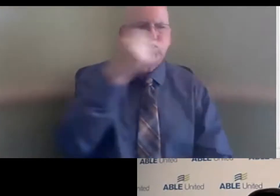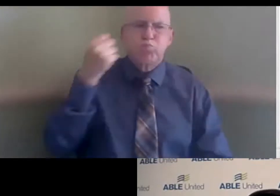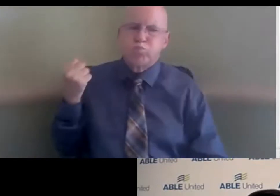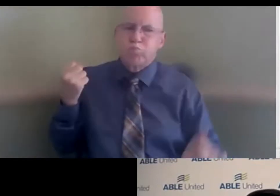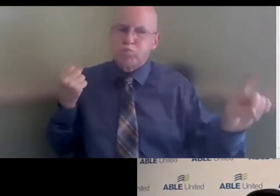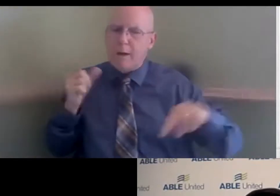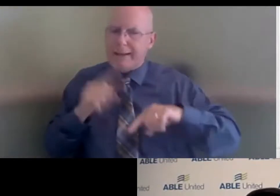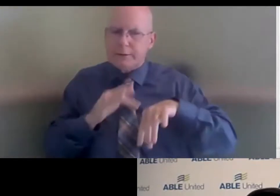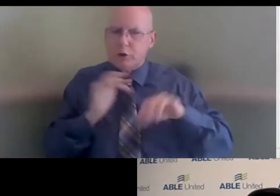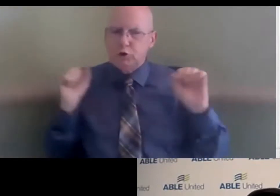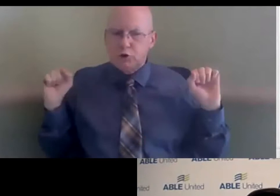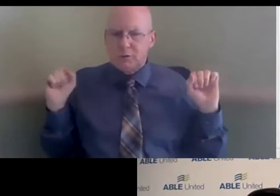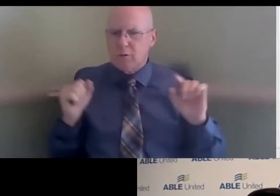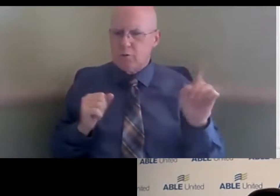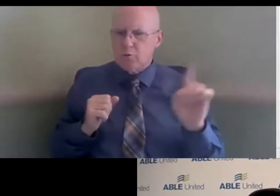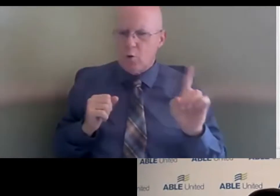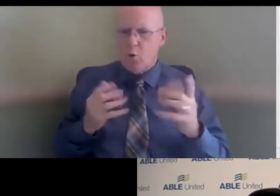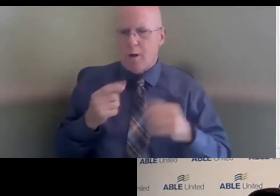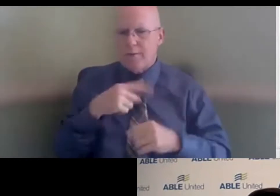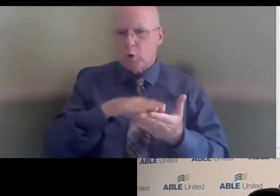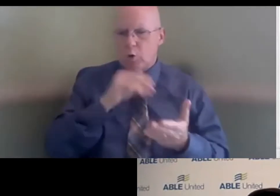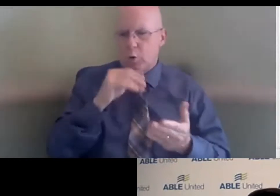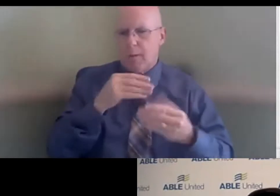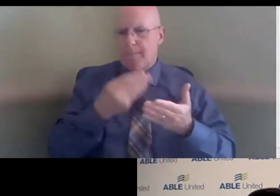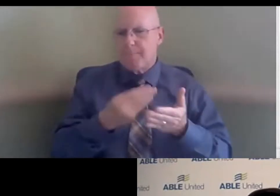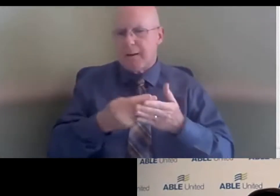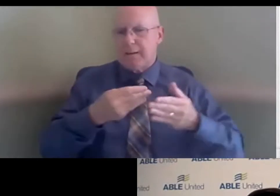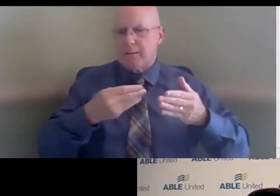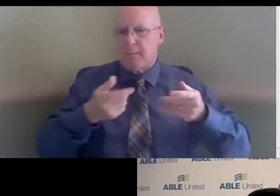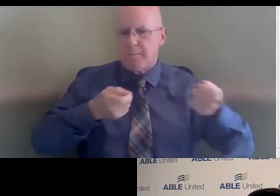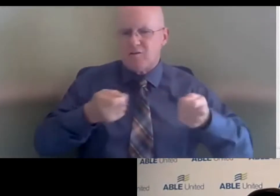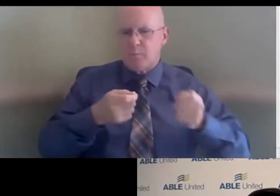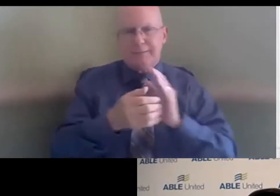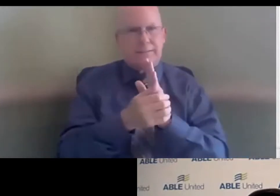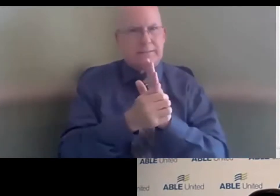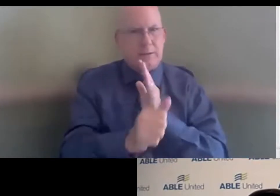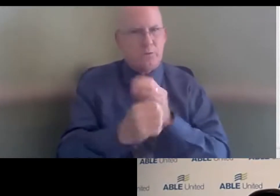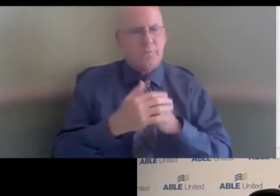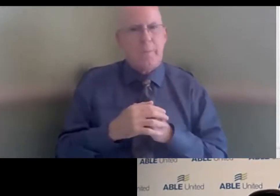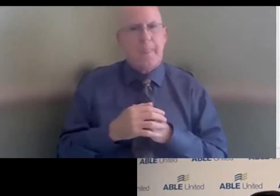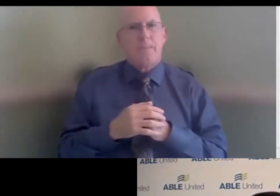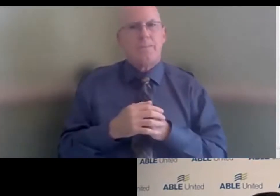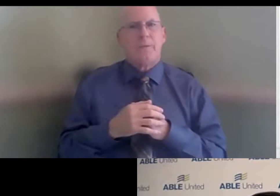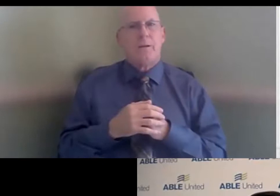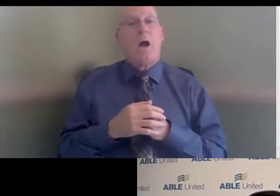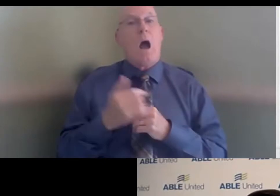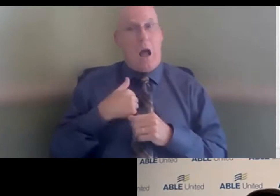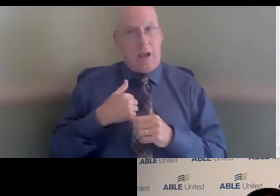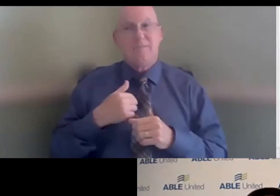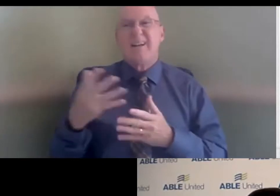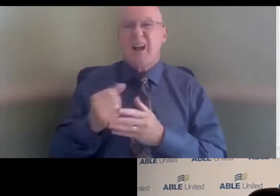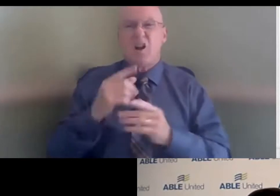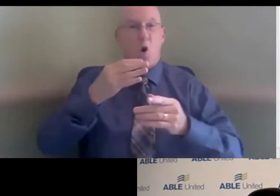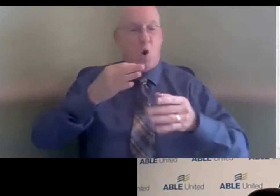want them to be learning, money management skills. So I actually went the step of getting a court order to exclude the